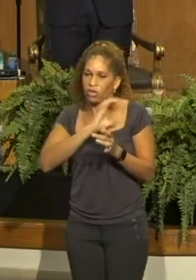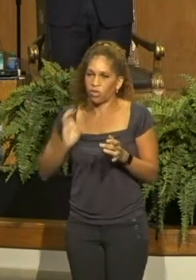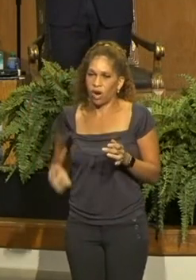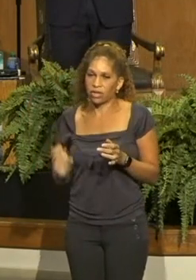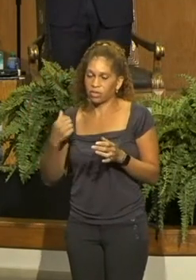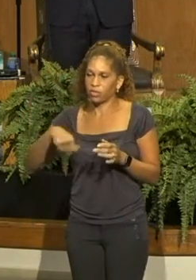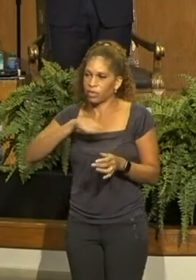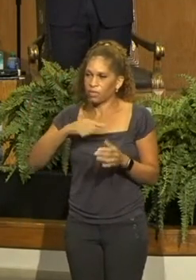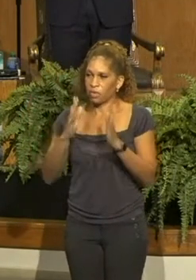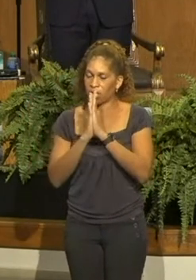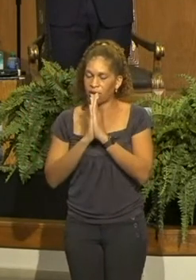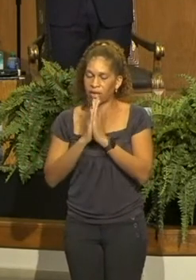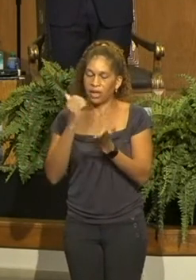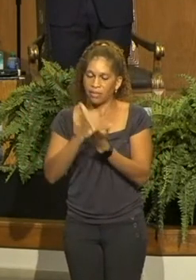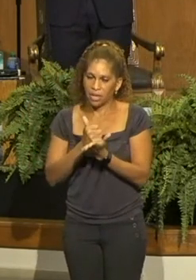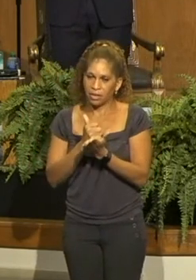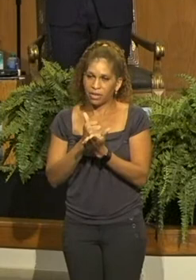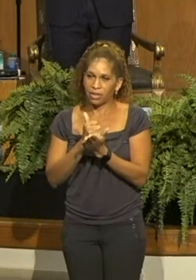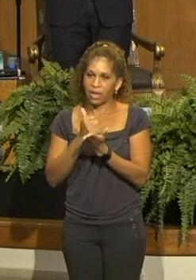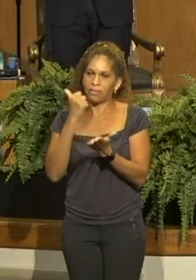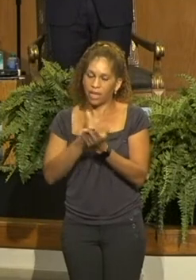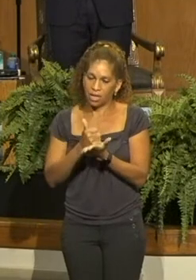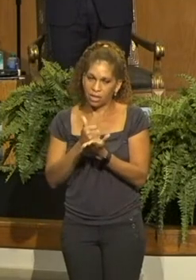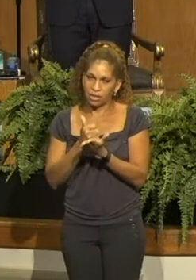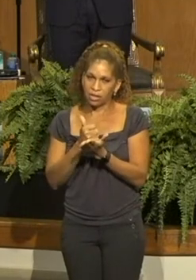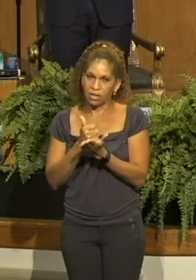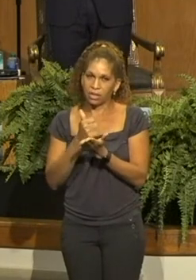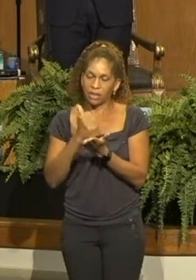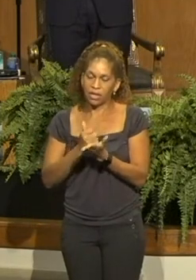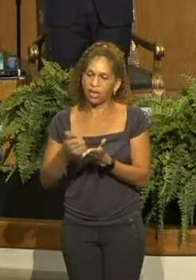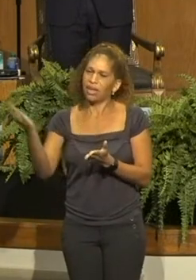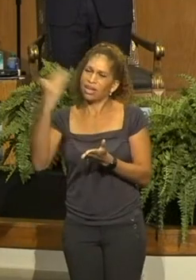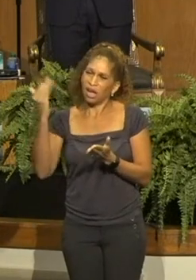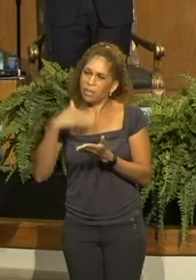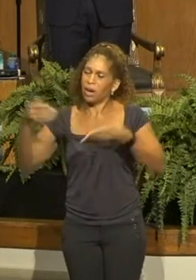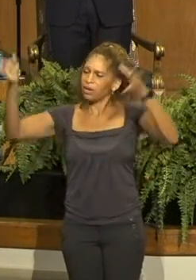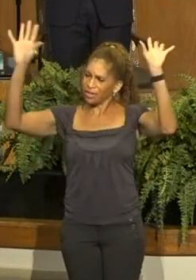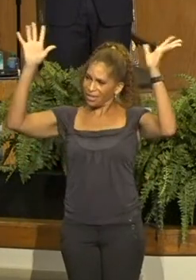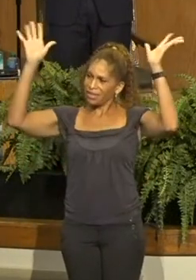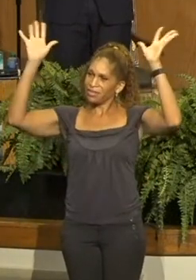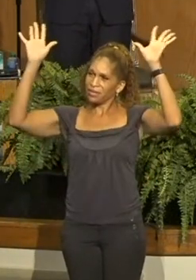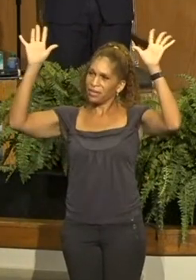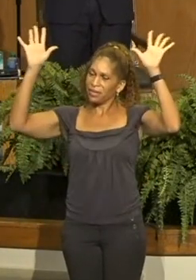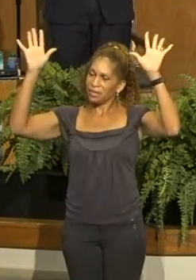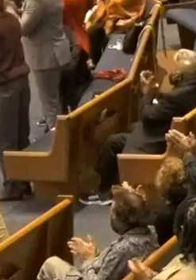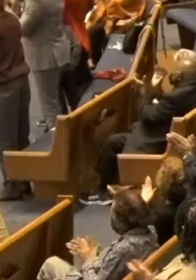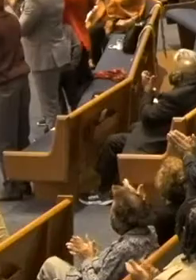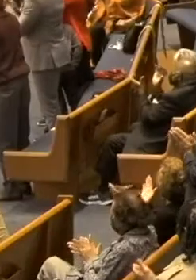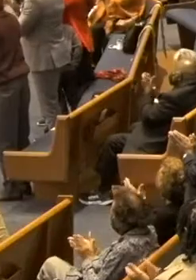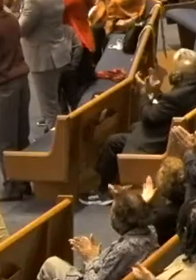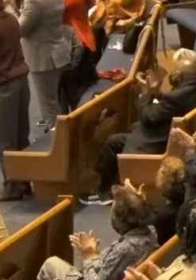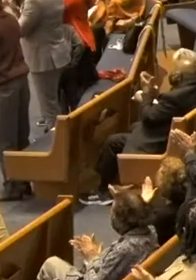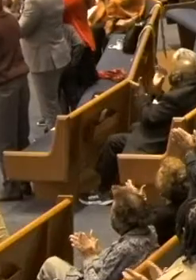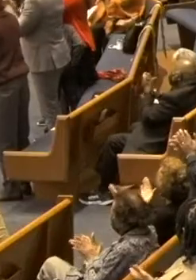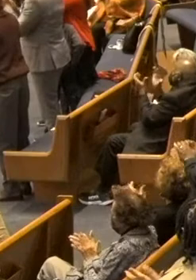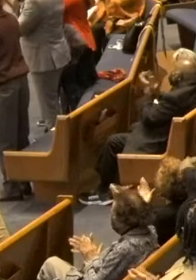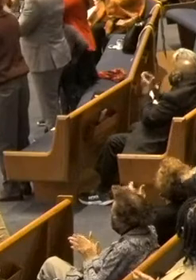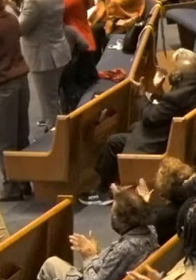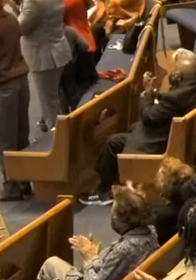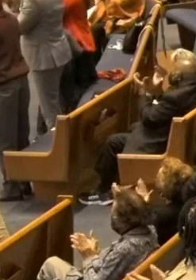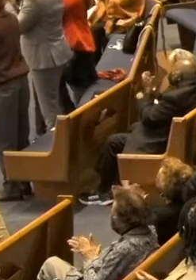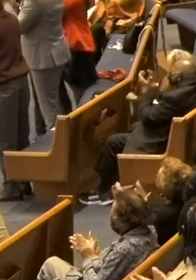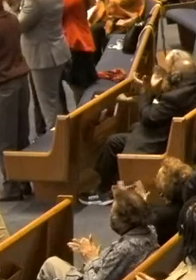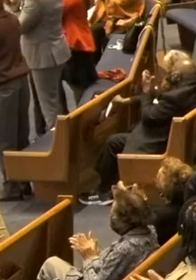we pray. Amen and amen. Come on, put your hand together. Bless the name of the Lord. Bless the name of the Lord